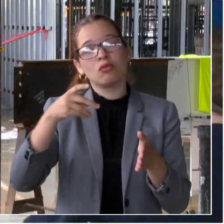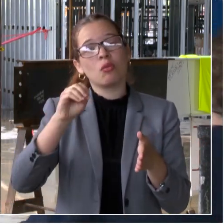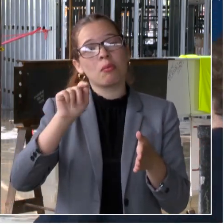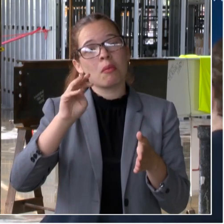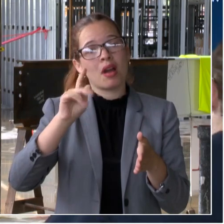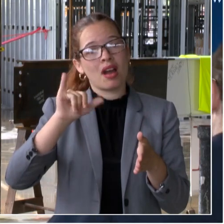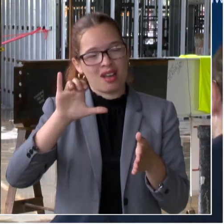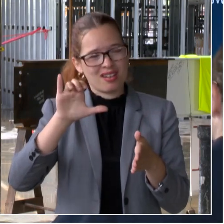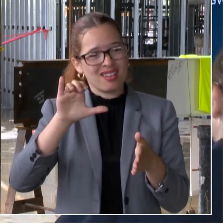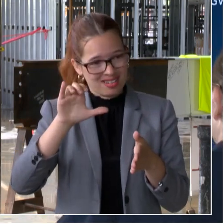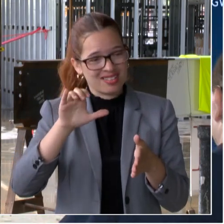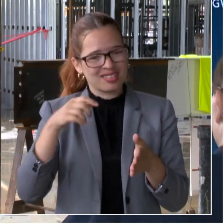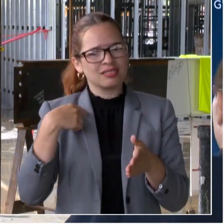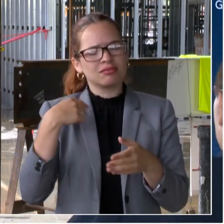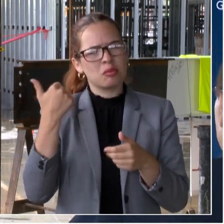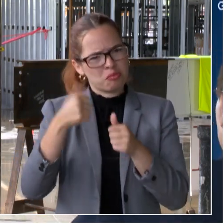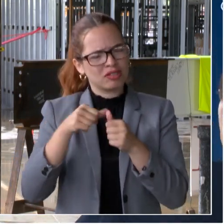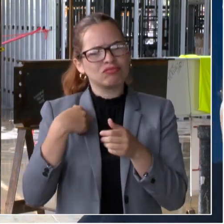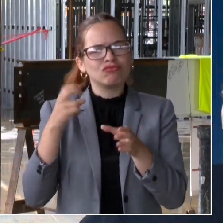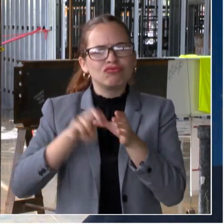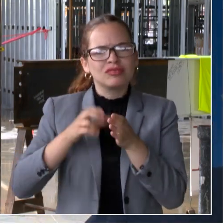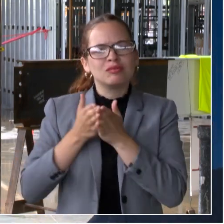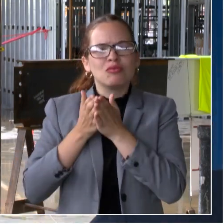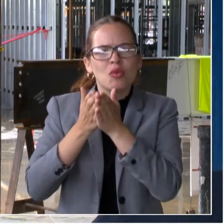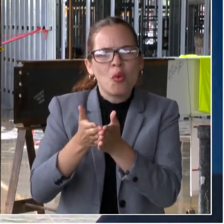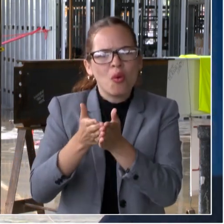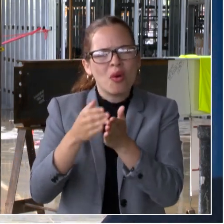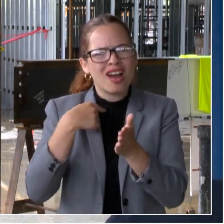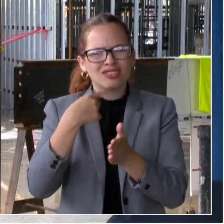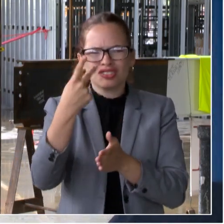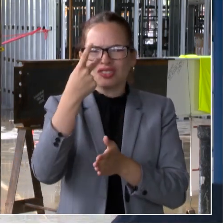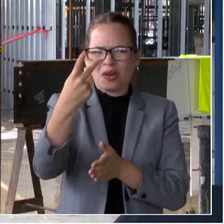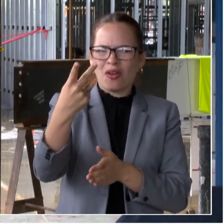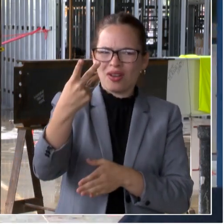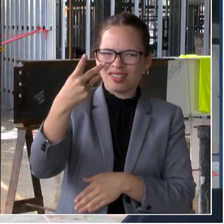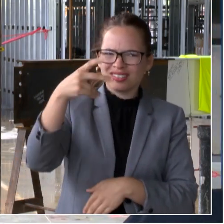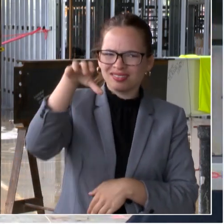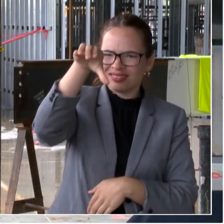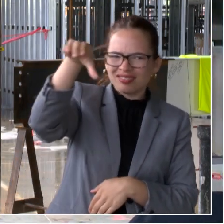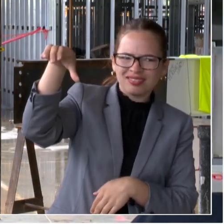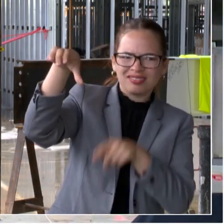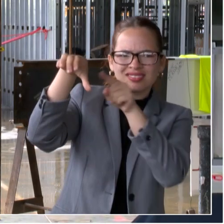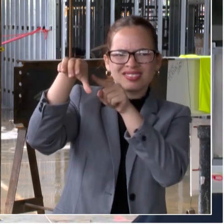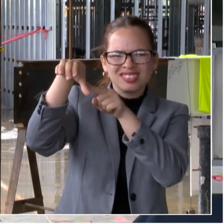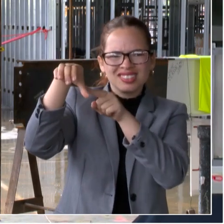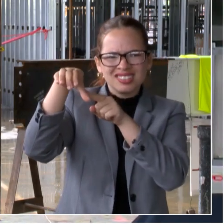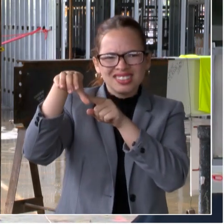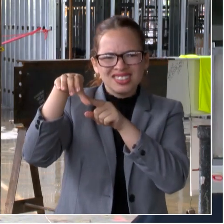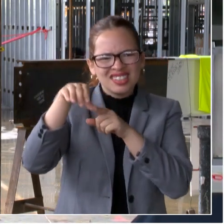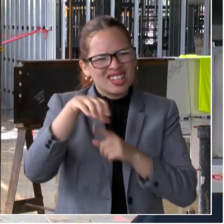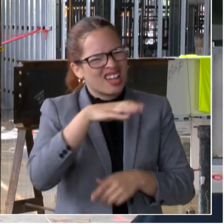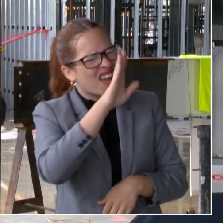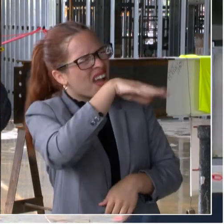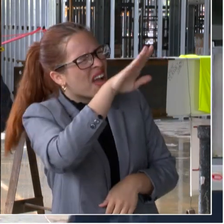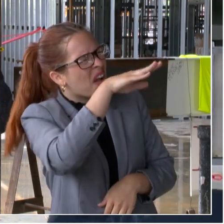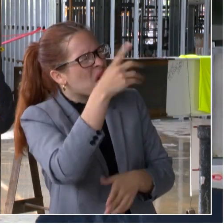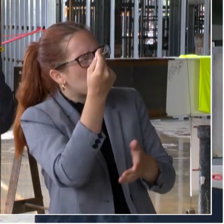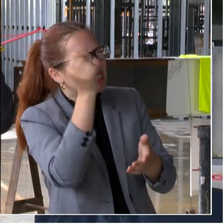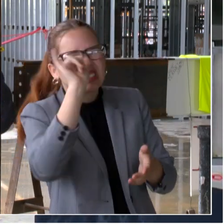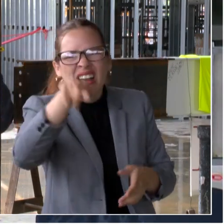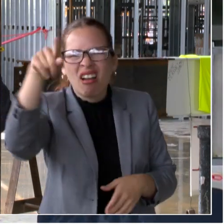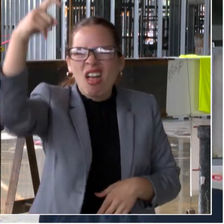And like Taryn said, I took my daughter on a water taxi ride over the weekend on the Potomac. And you could